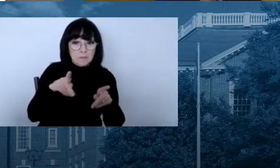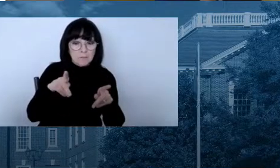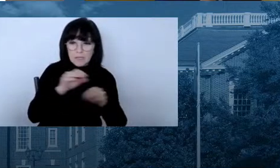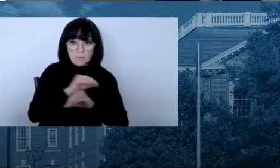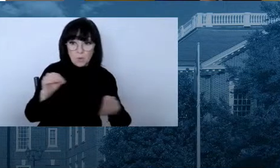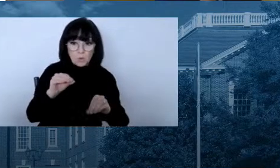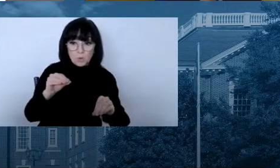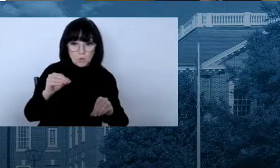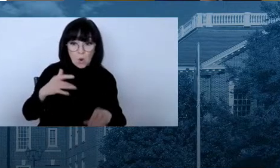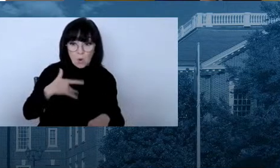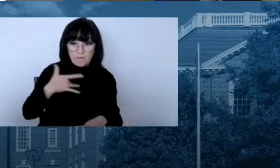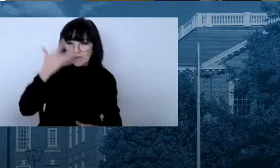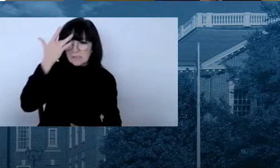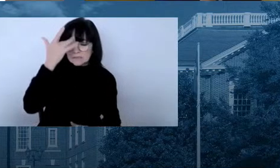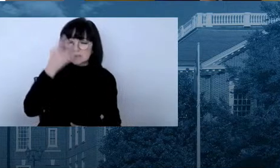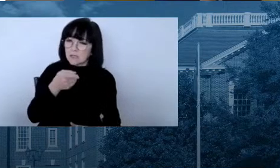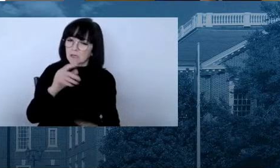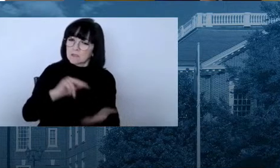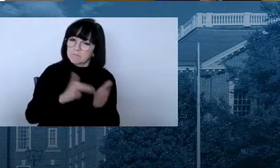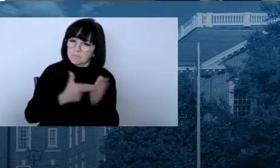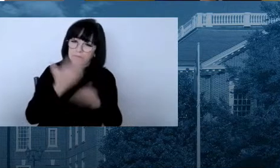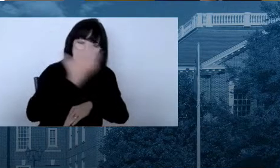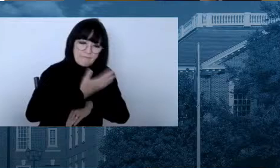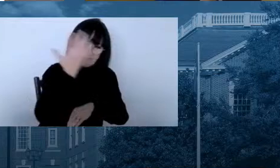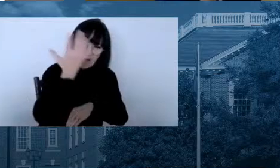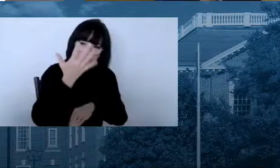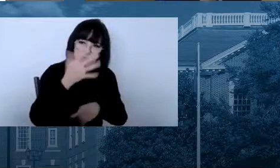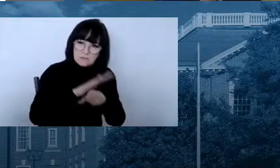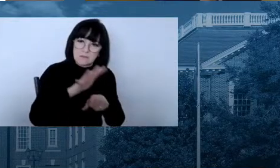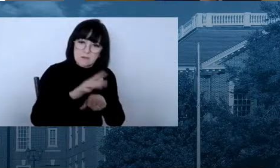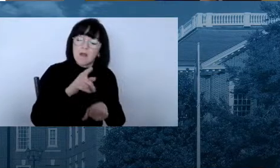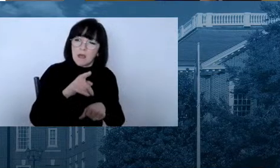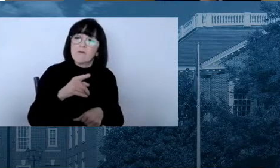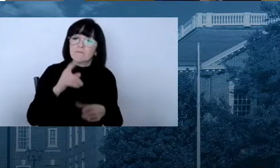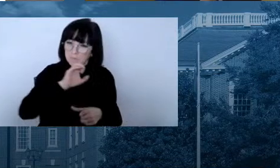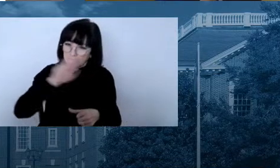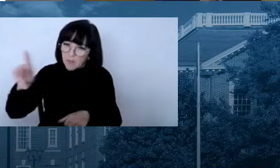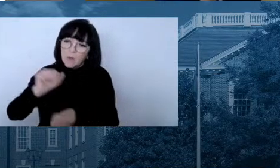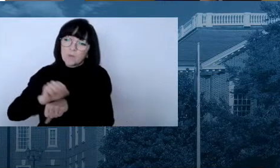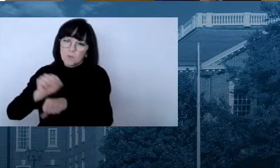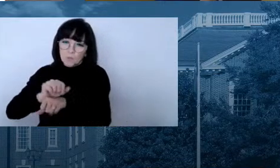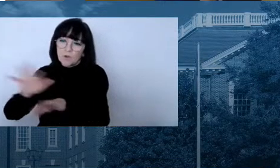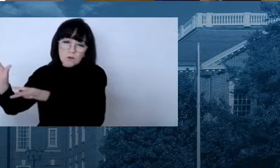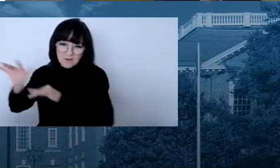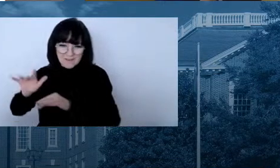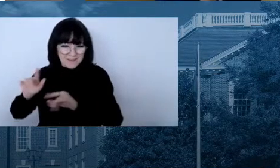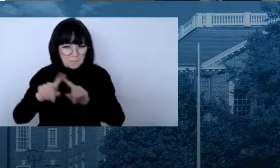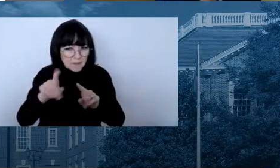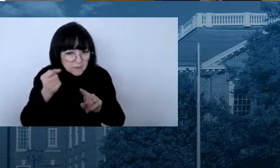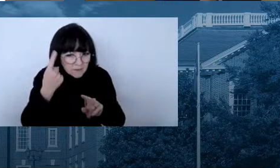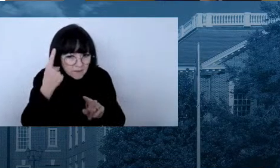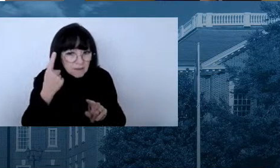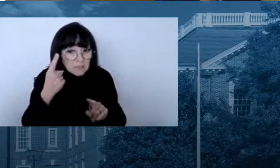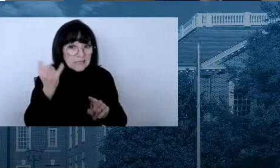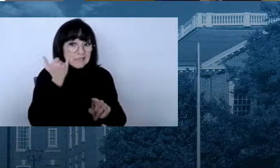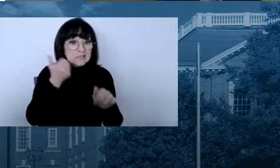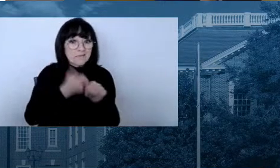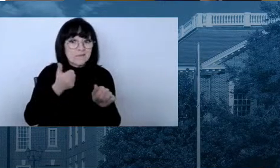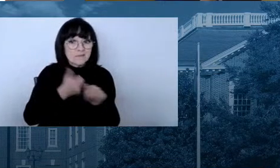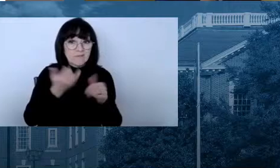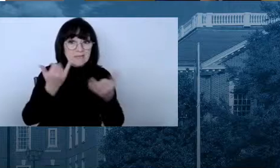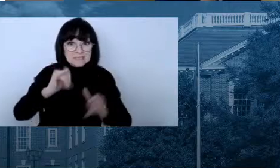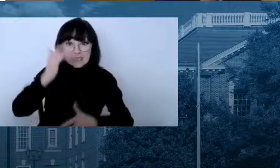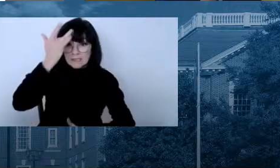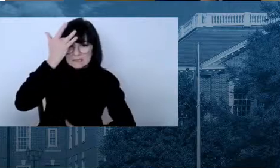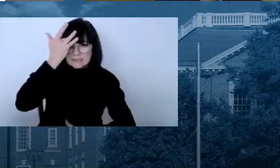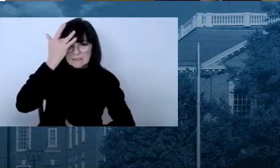symptoms, that's a good, and again, I'll defer to our clinical leaders, that's a good indication that you're probably likely to infect somebody. And this guidance says,